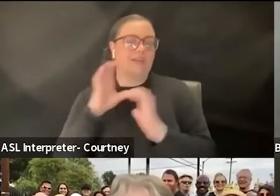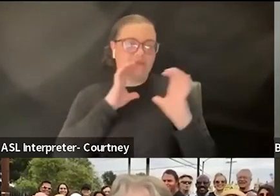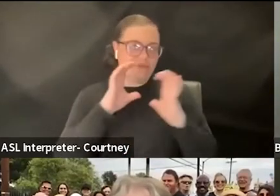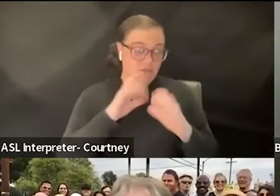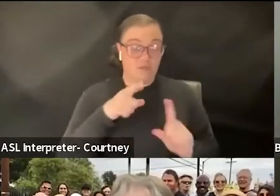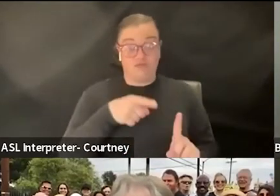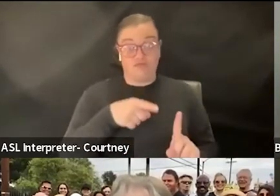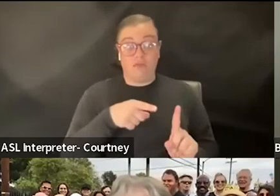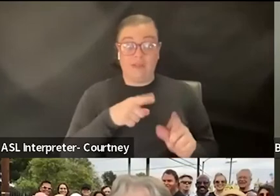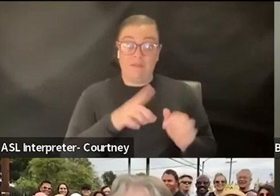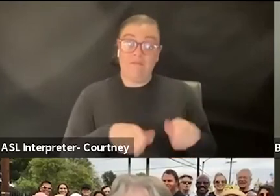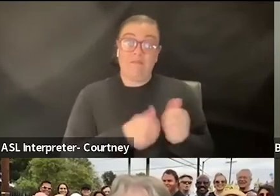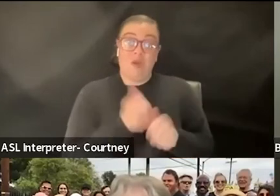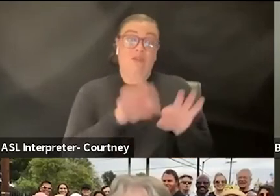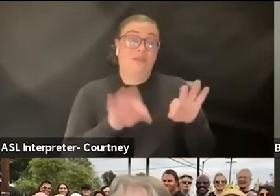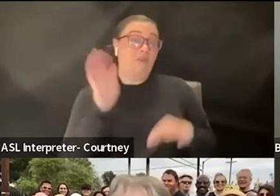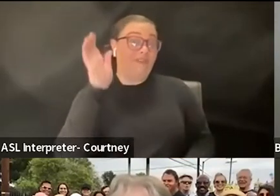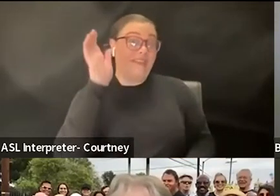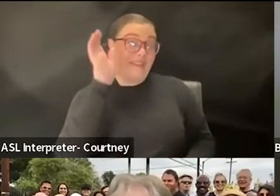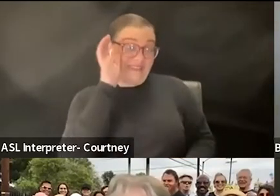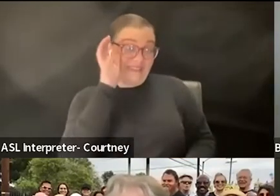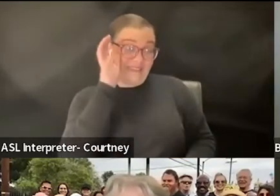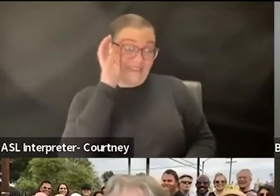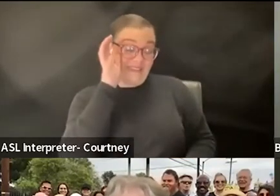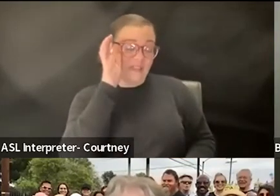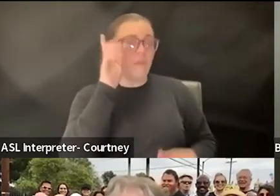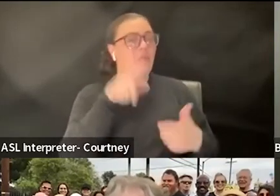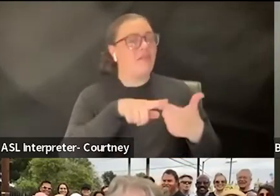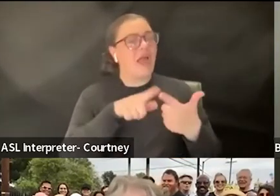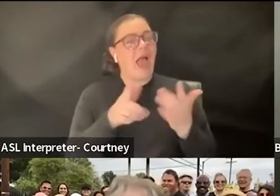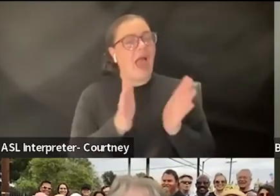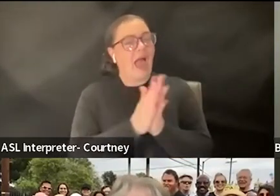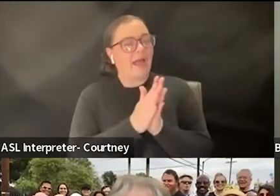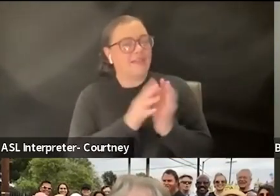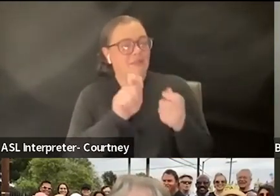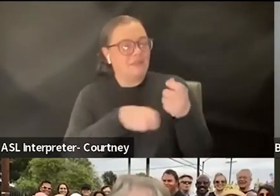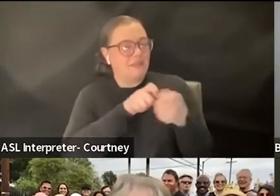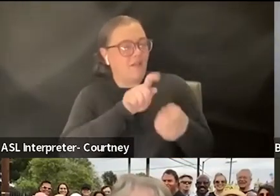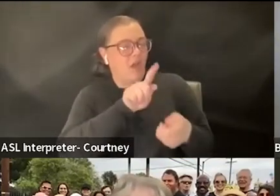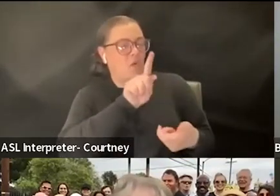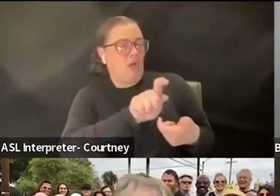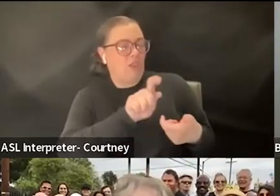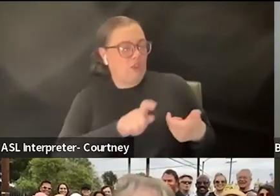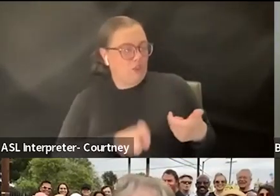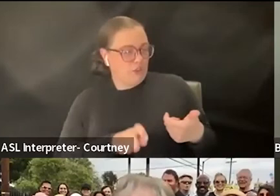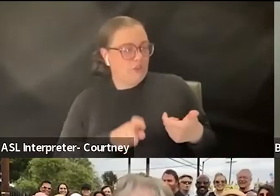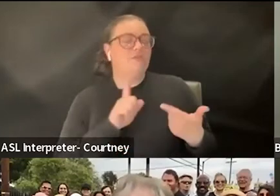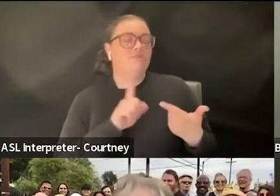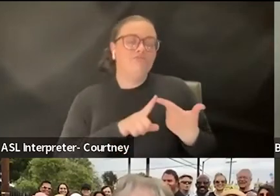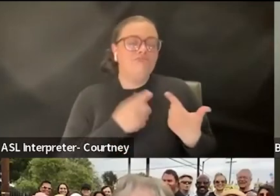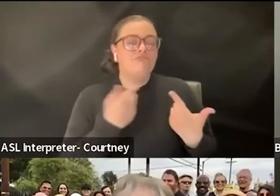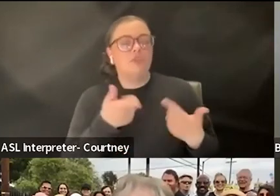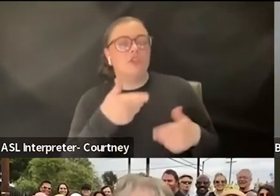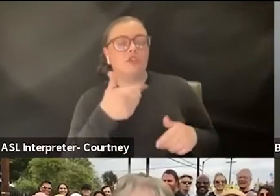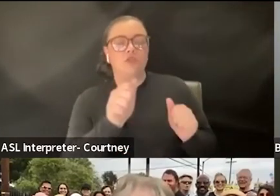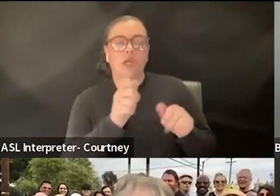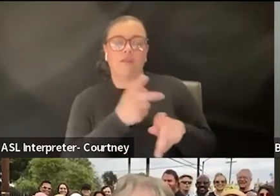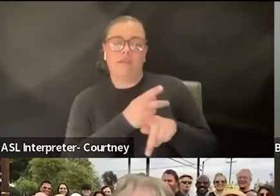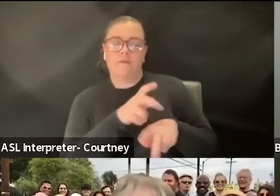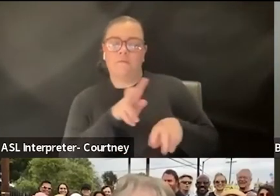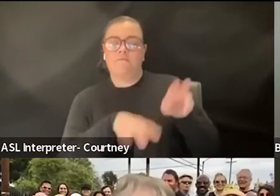important, like she said, but also asking these questions and always kind of keeping your eyes on the prize of everything workers in this